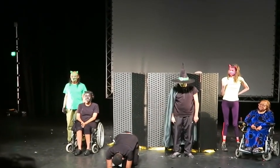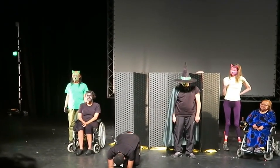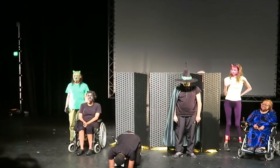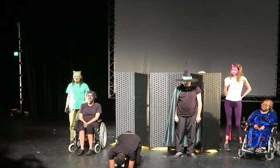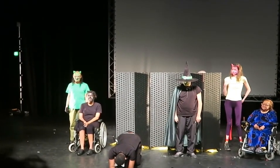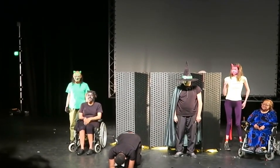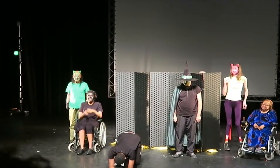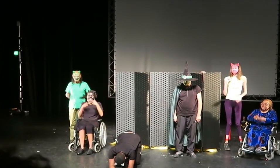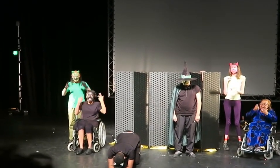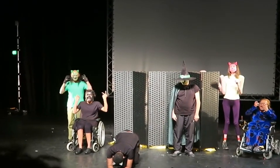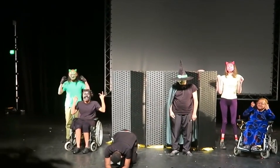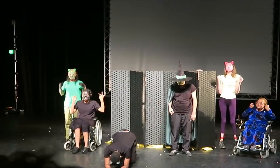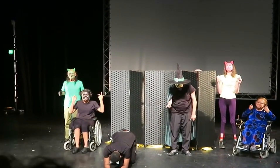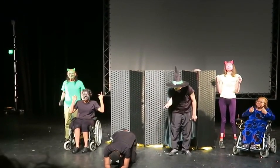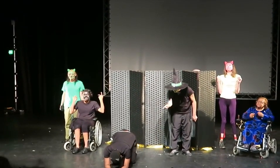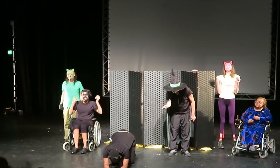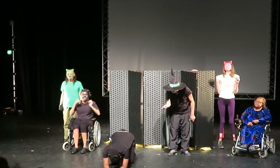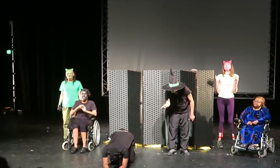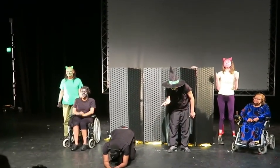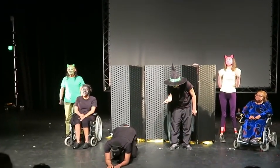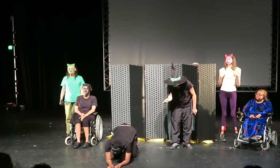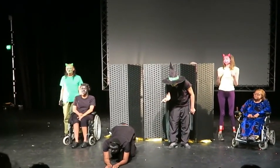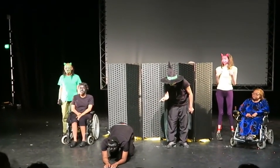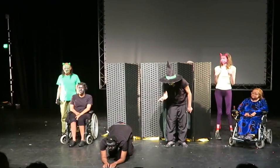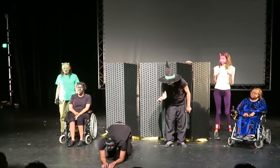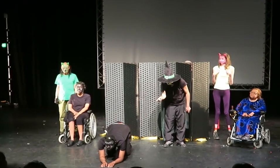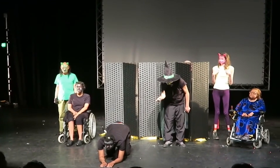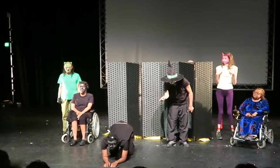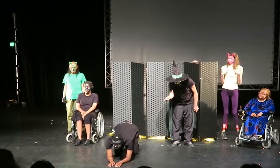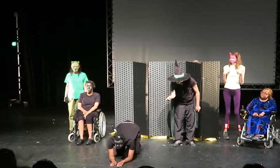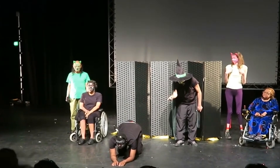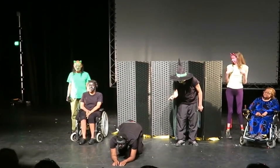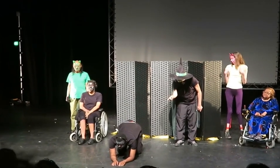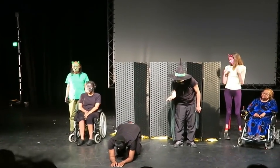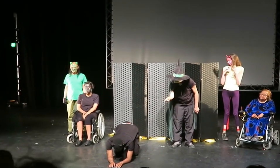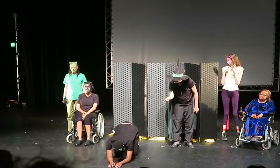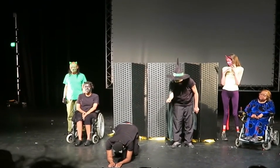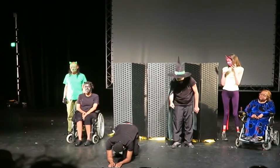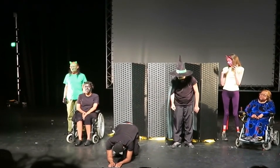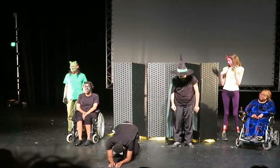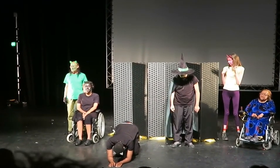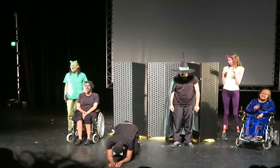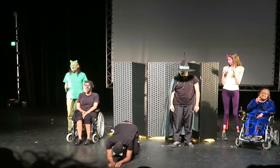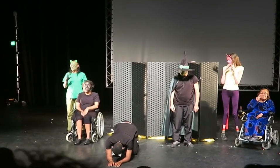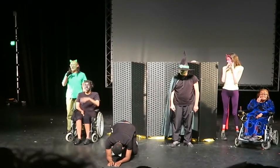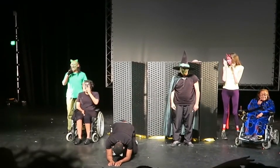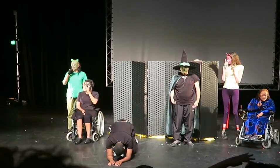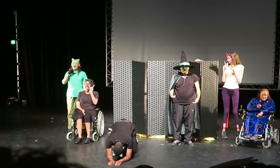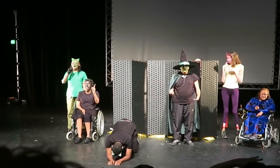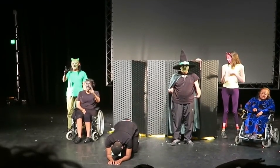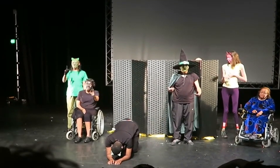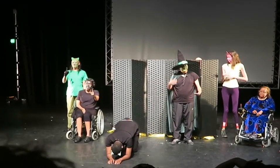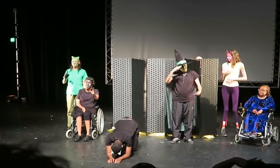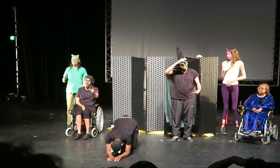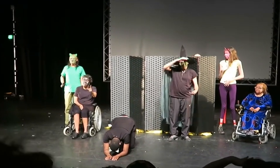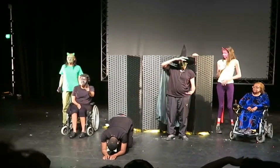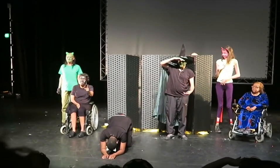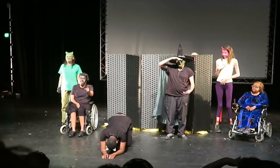when nurse went to sleep on the couch when he couldn't